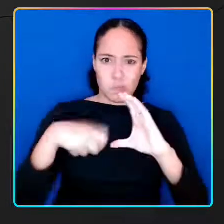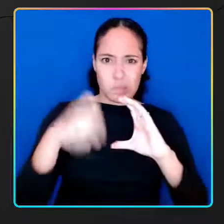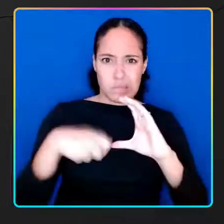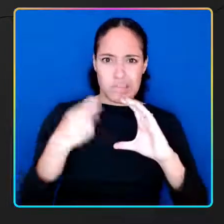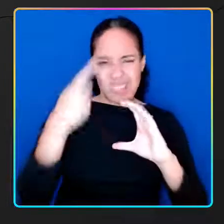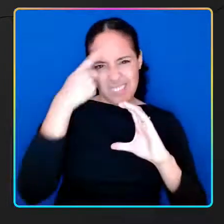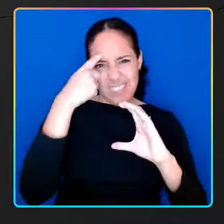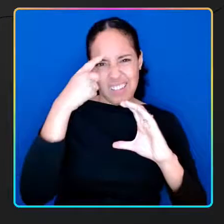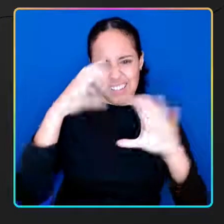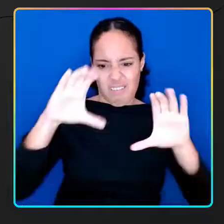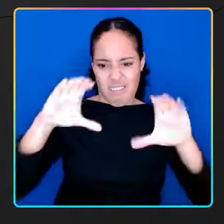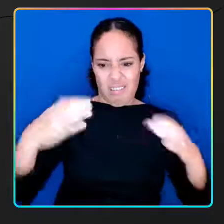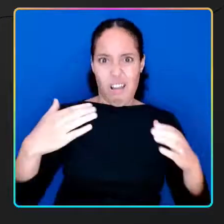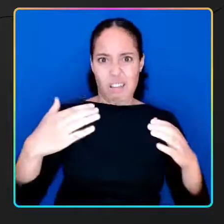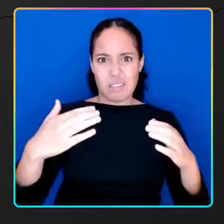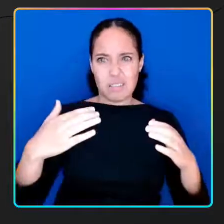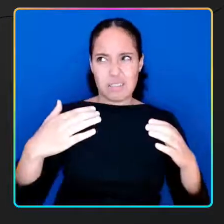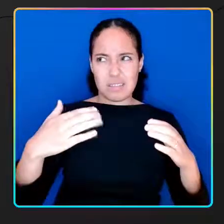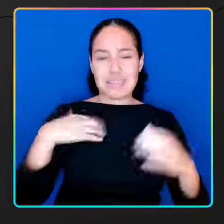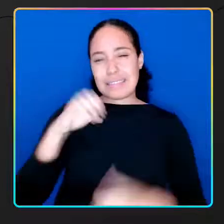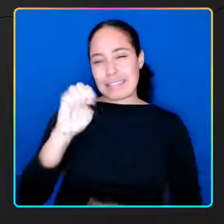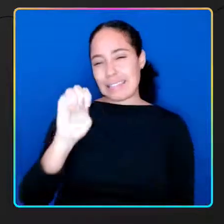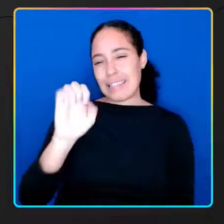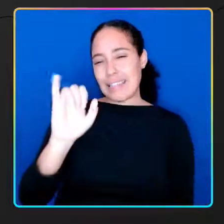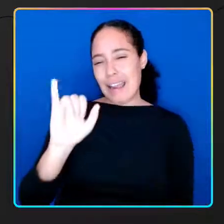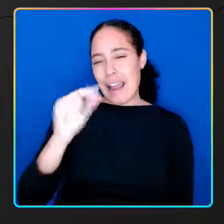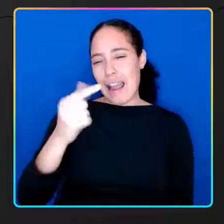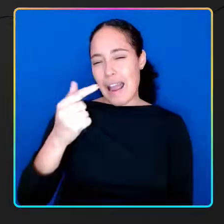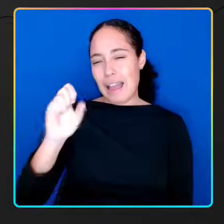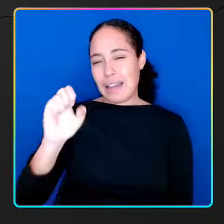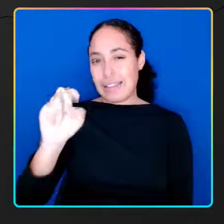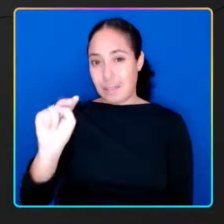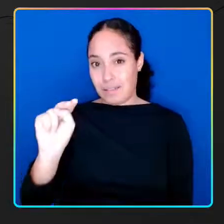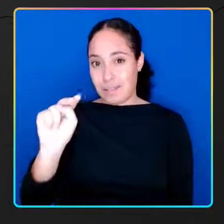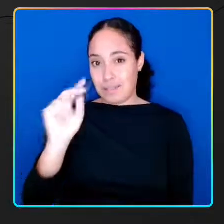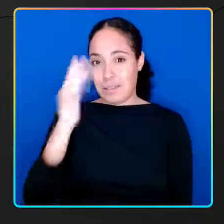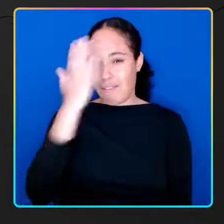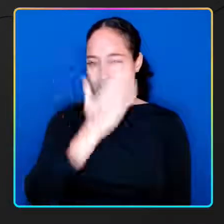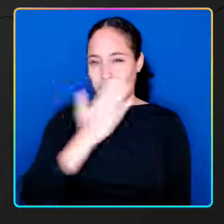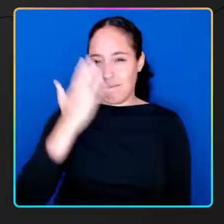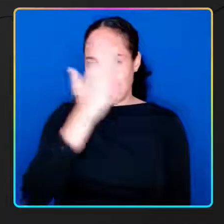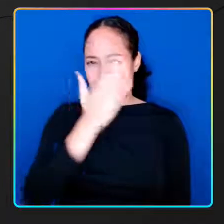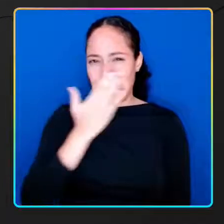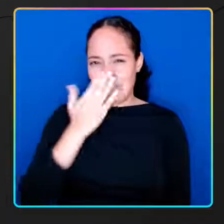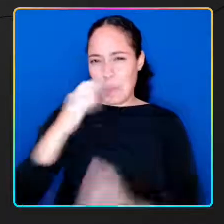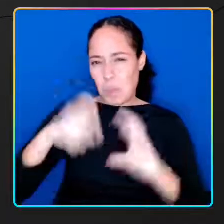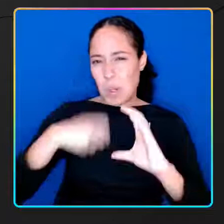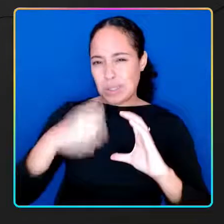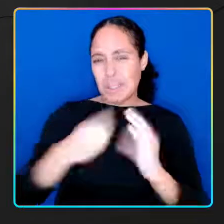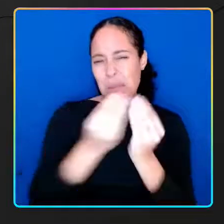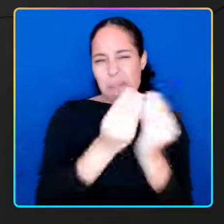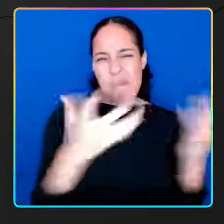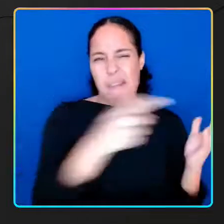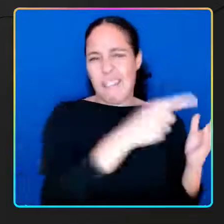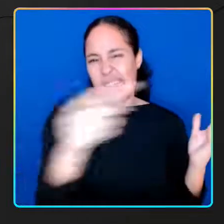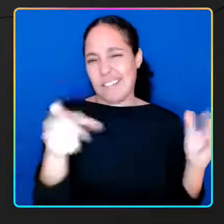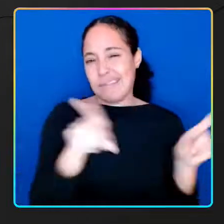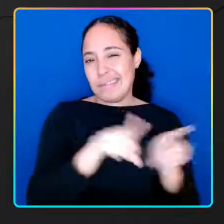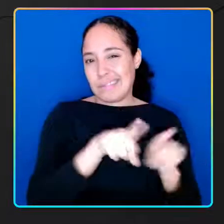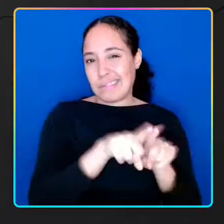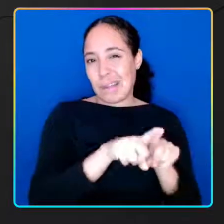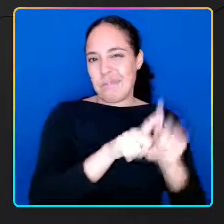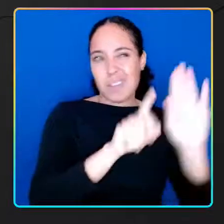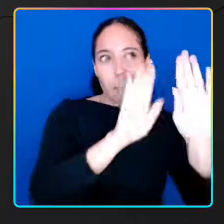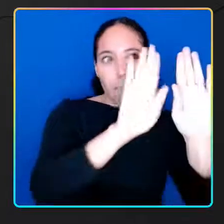was the Eigenfaces project. It's a lot of people's first project. Yeah, which helps to